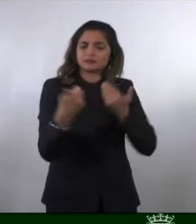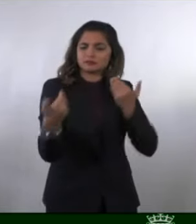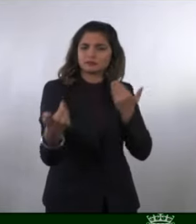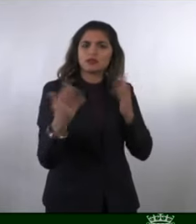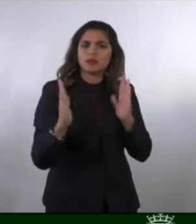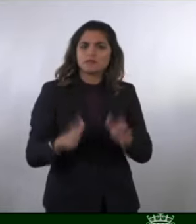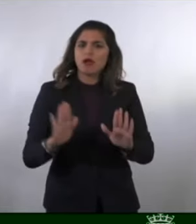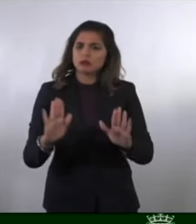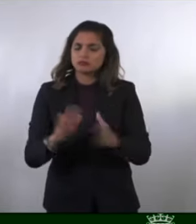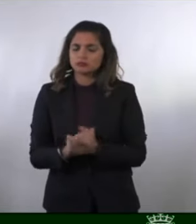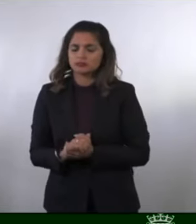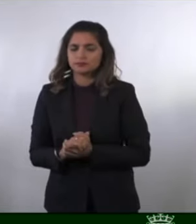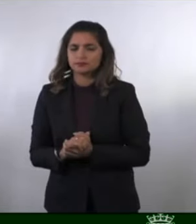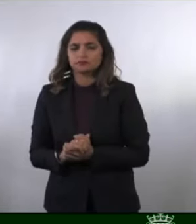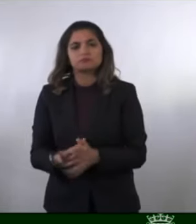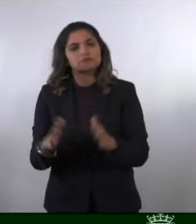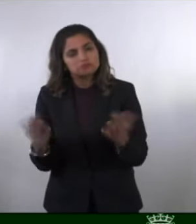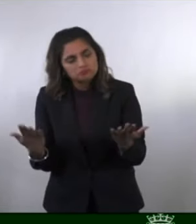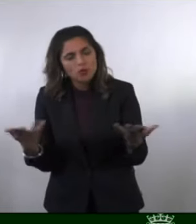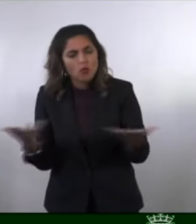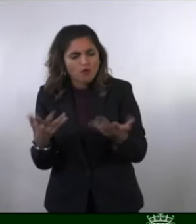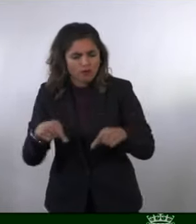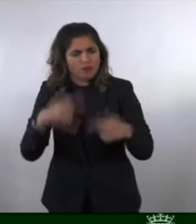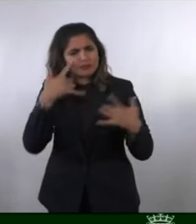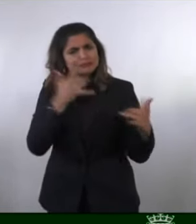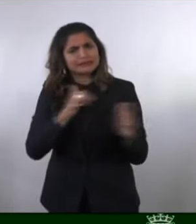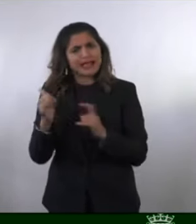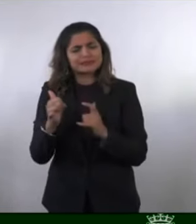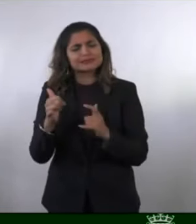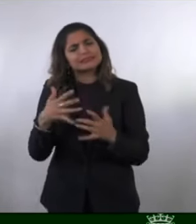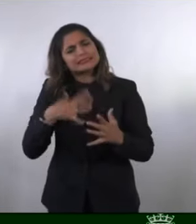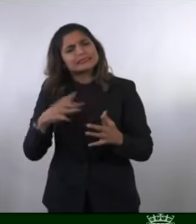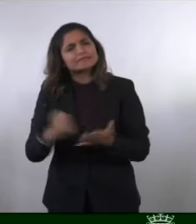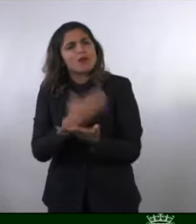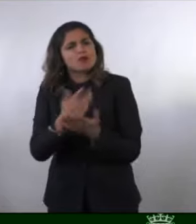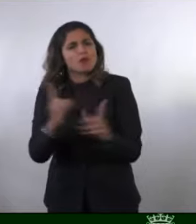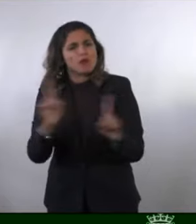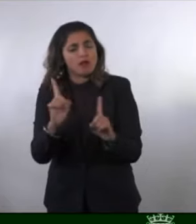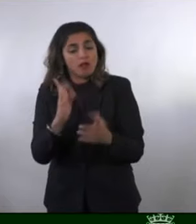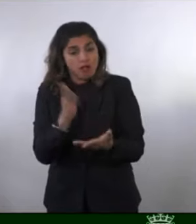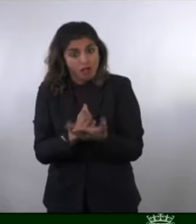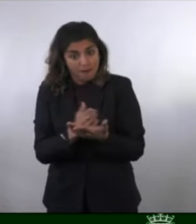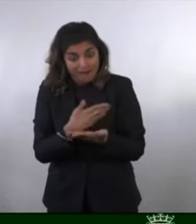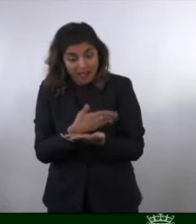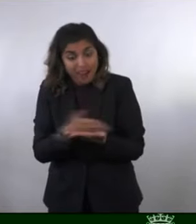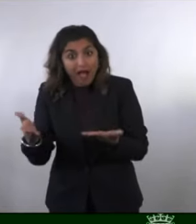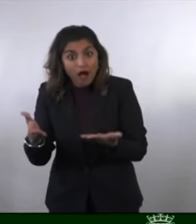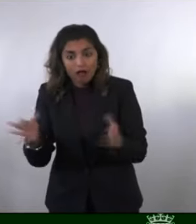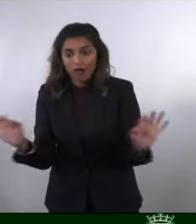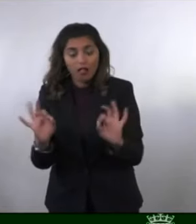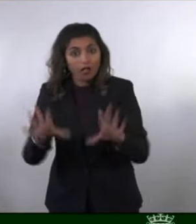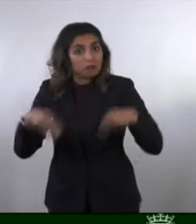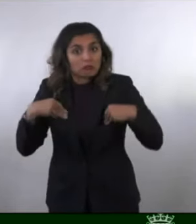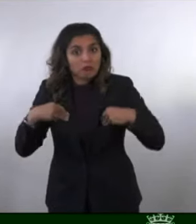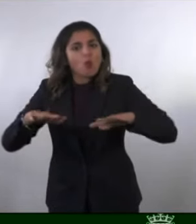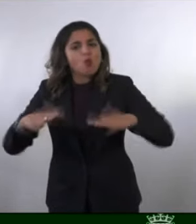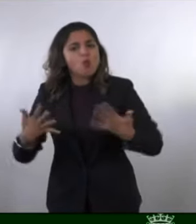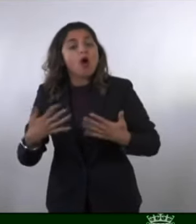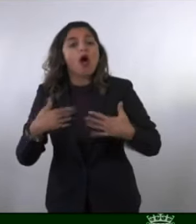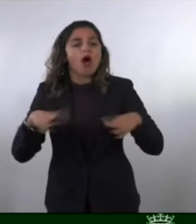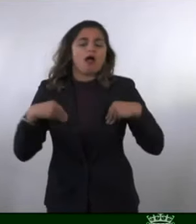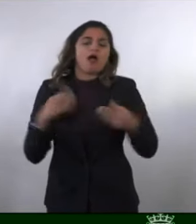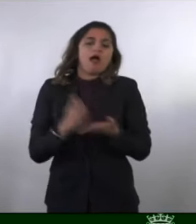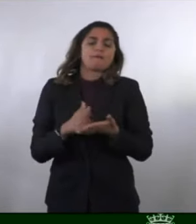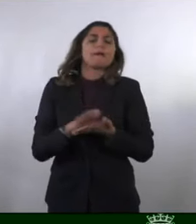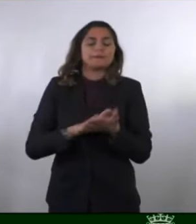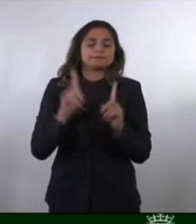to check whether or not you're actually infected or infectious, and thereby to obviate